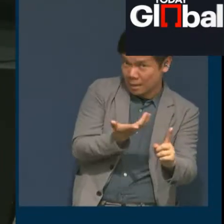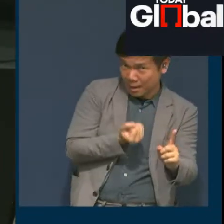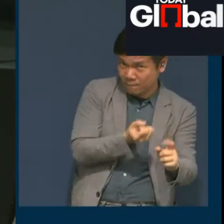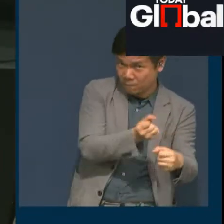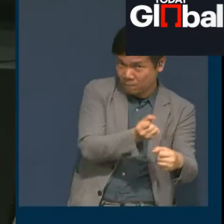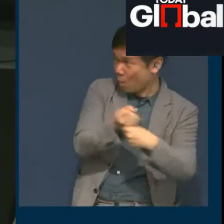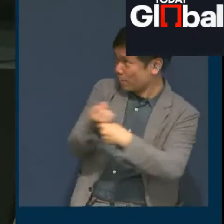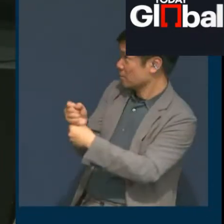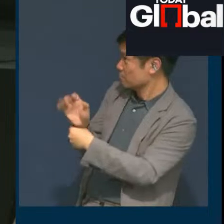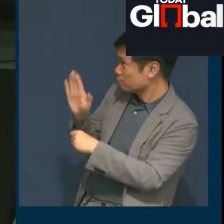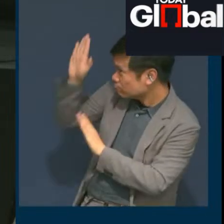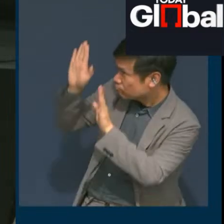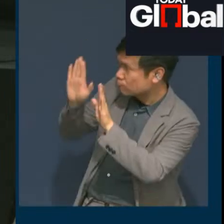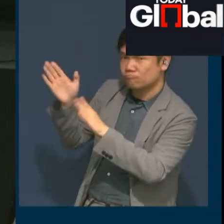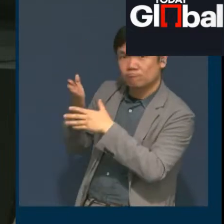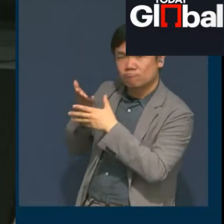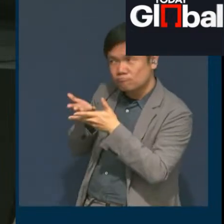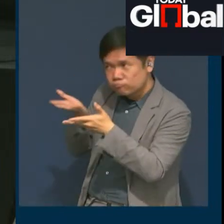the